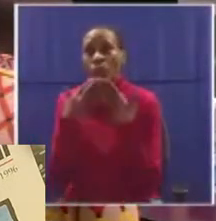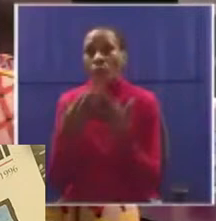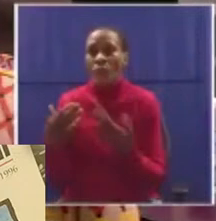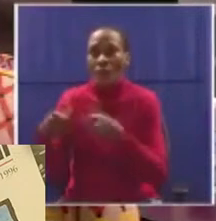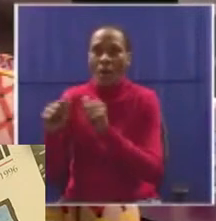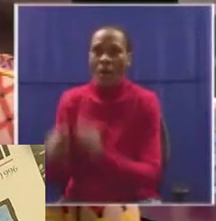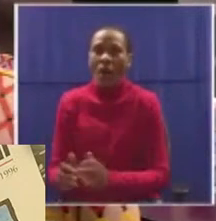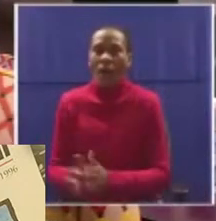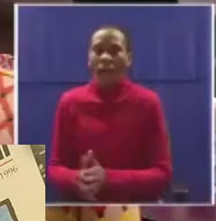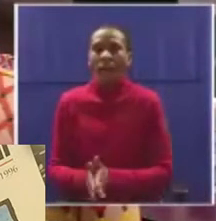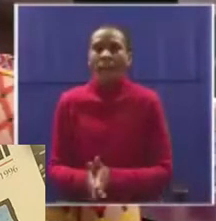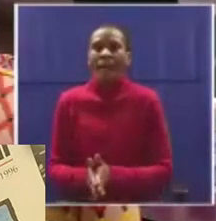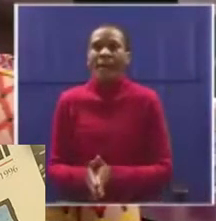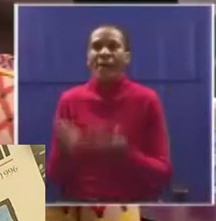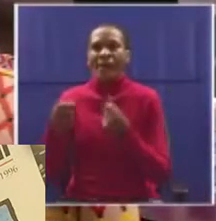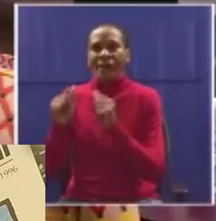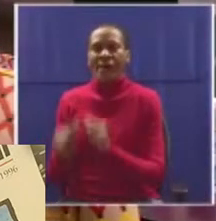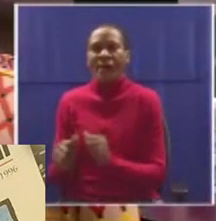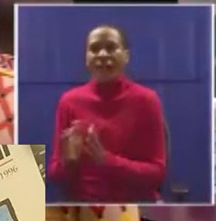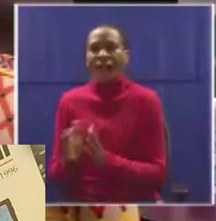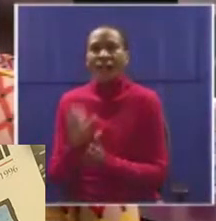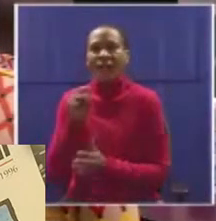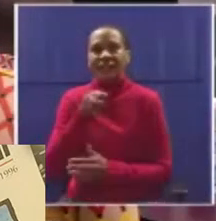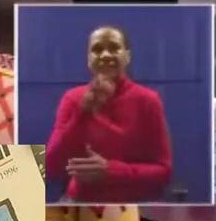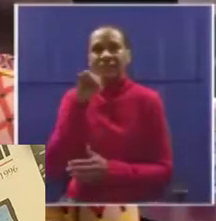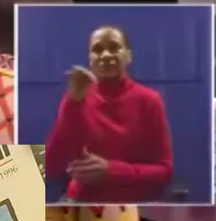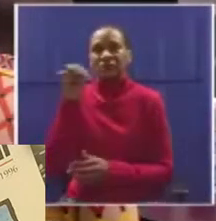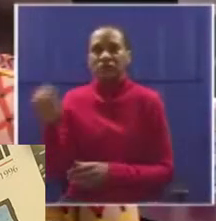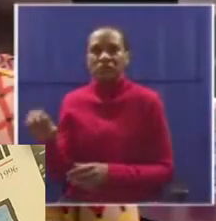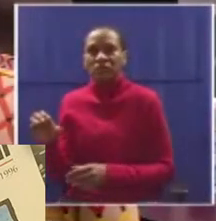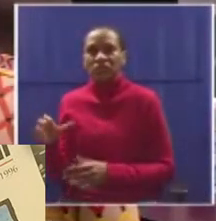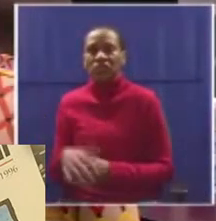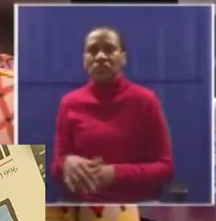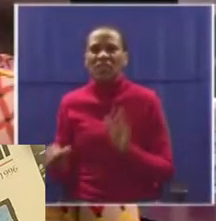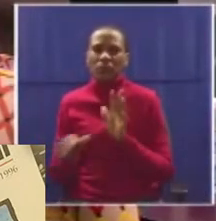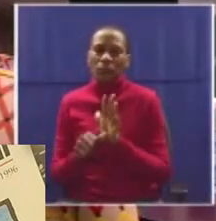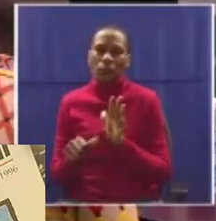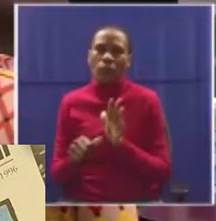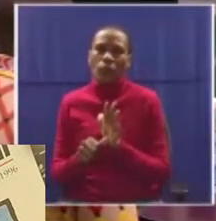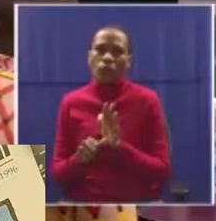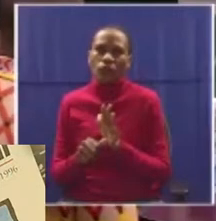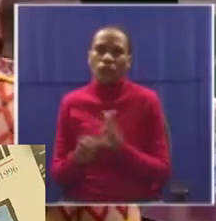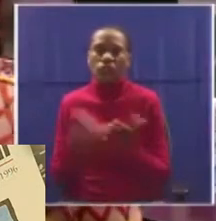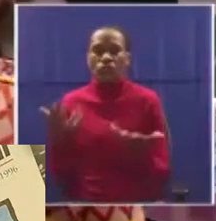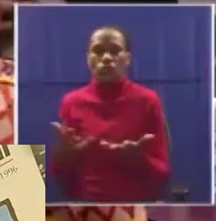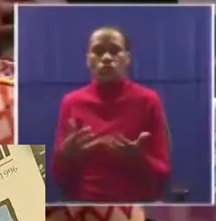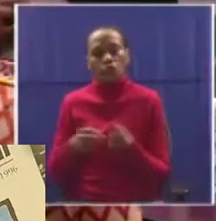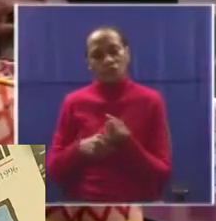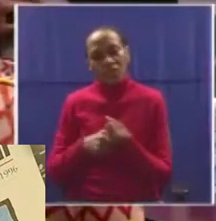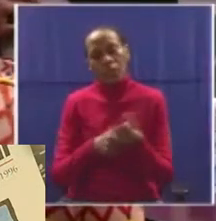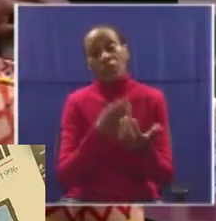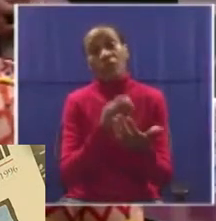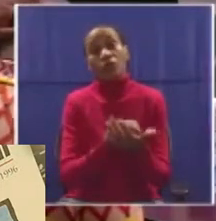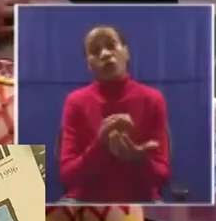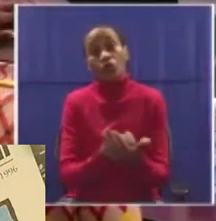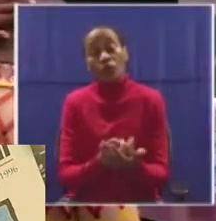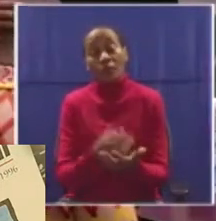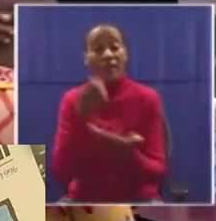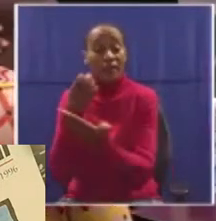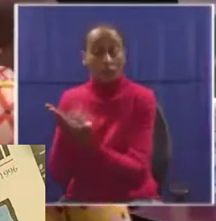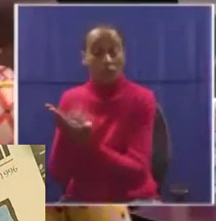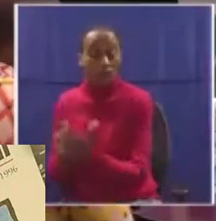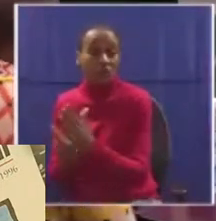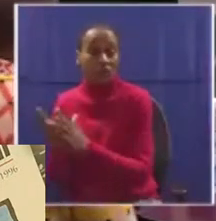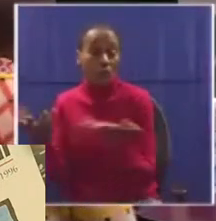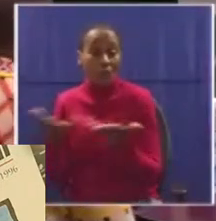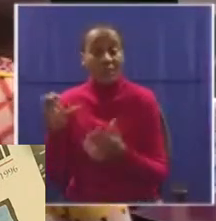you as chairpersones are crucial to economic growth and economic development